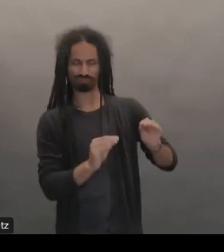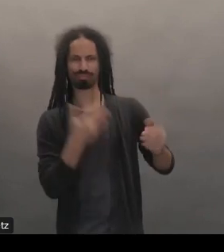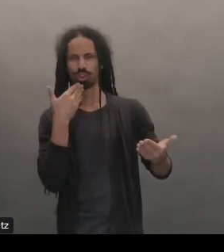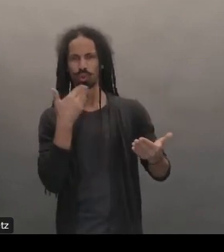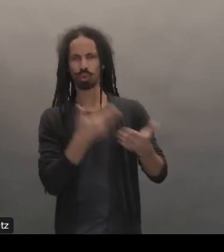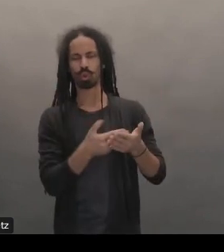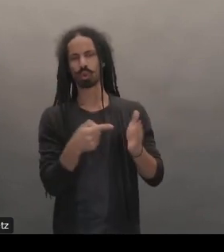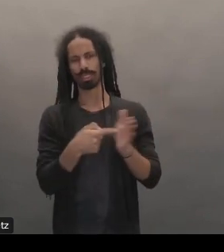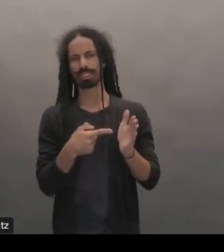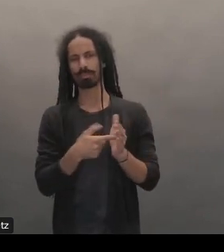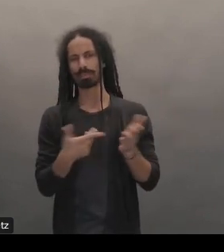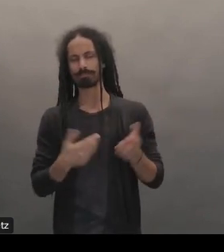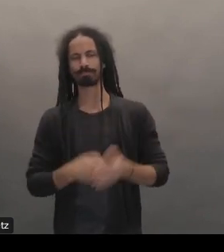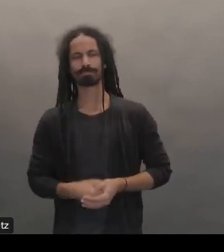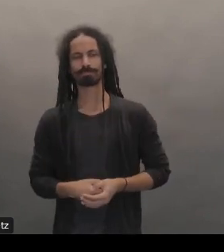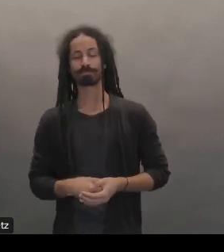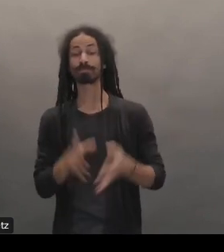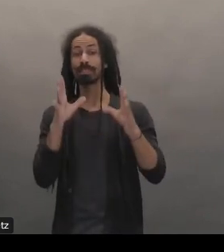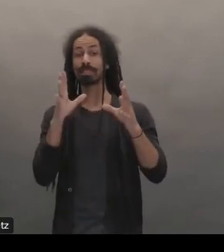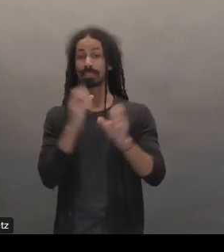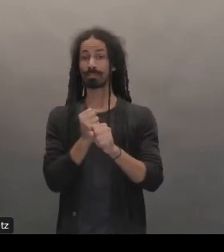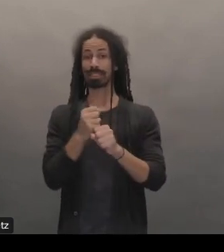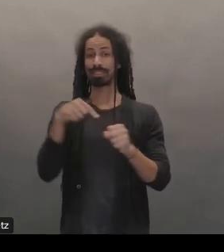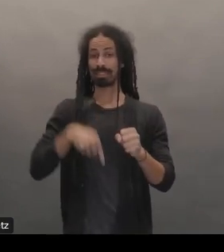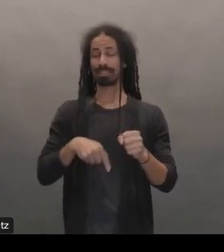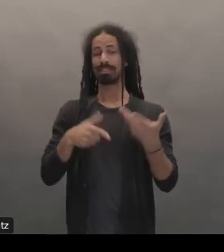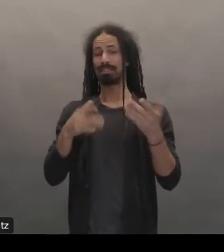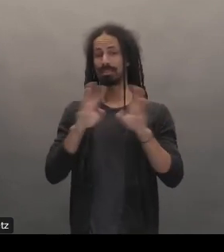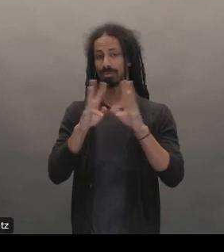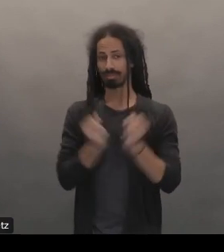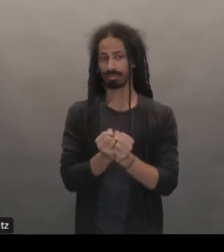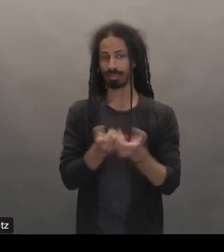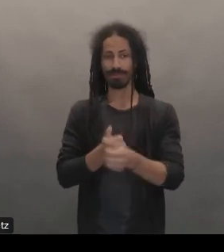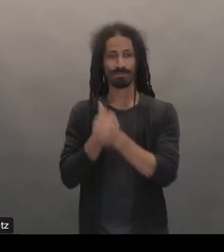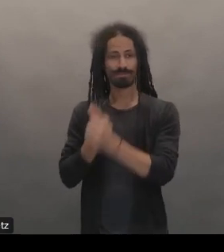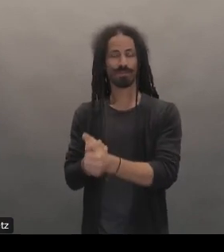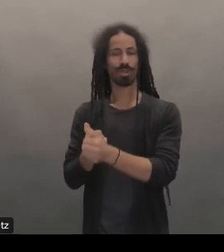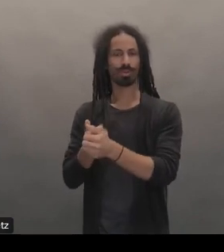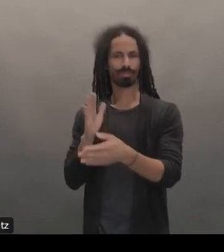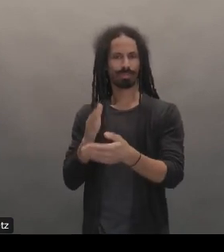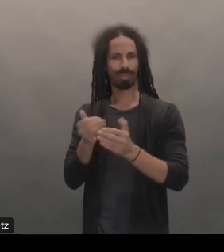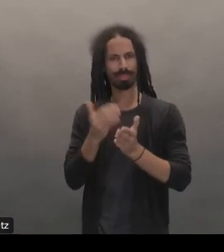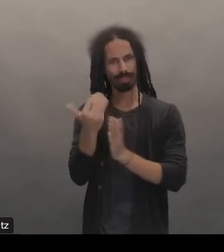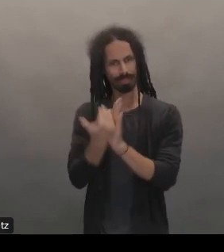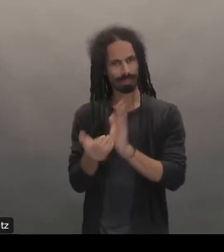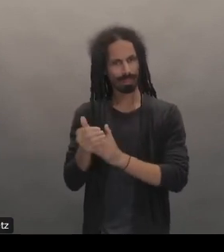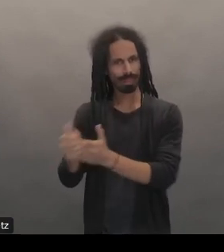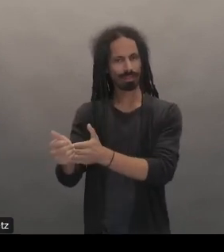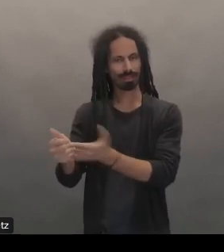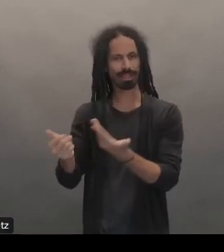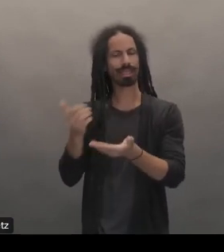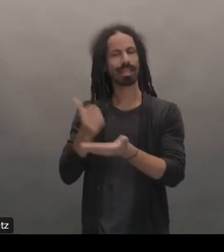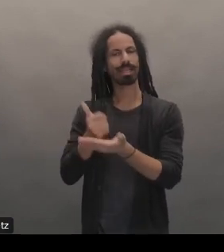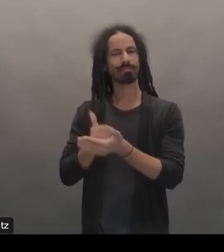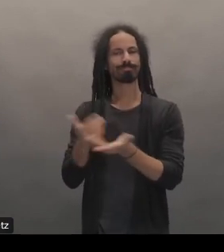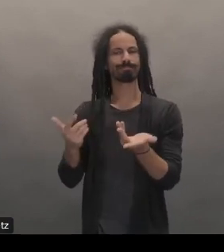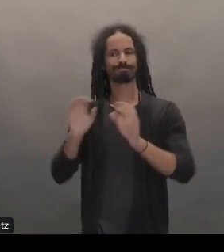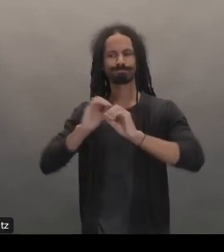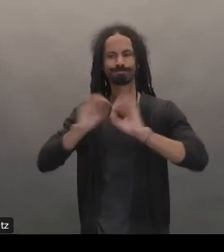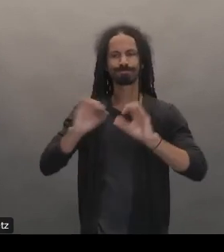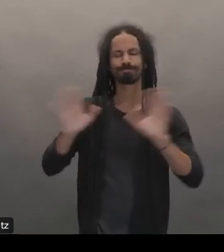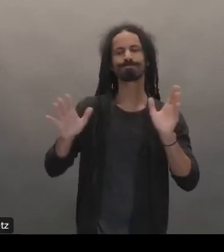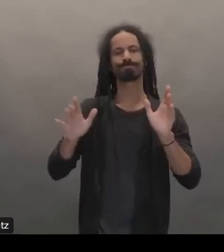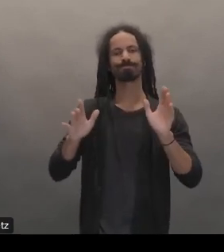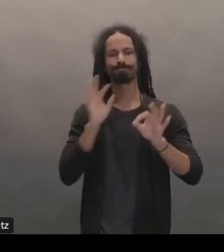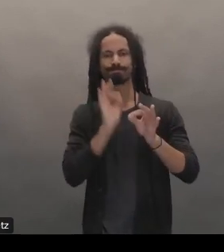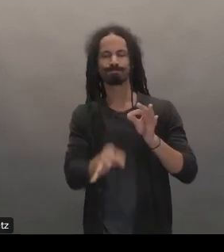To summarize this presentation, following formatting guidelines helps you to produce a cohesive, clear, and professional document that